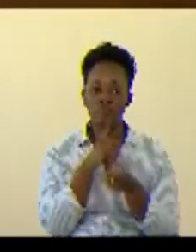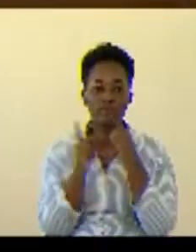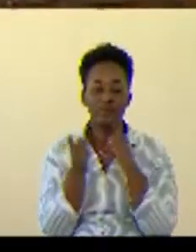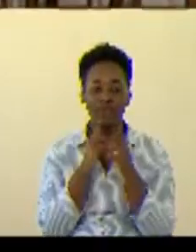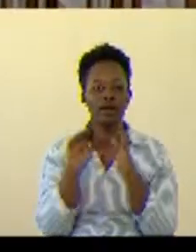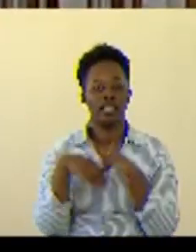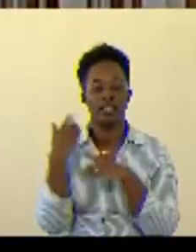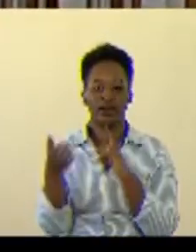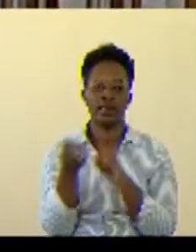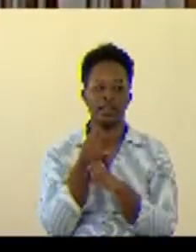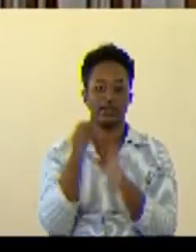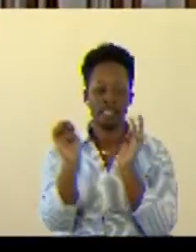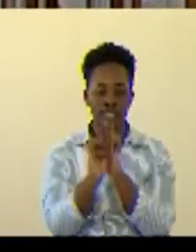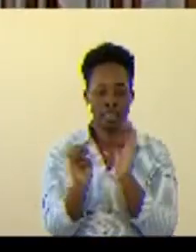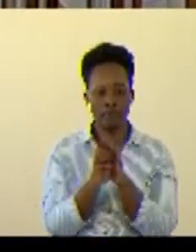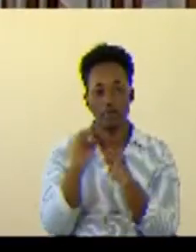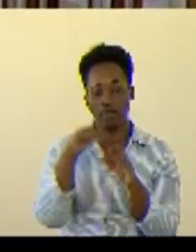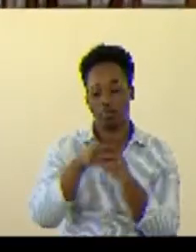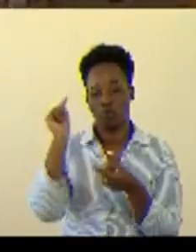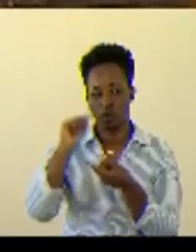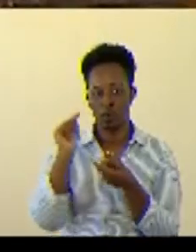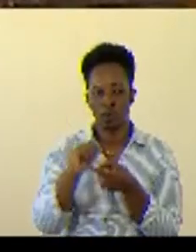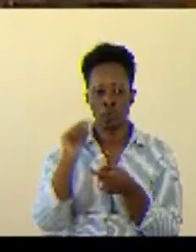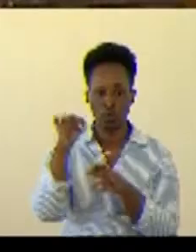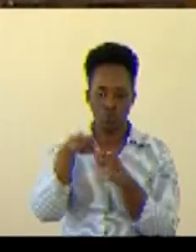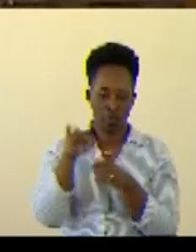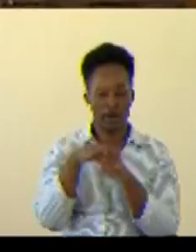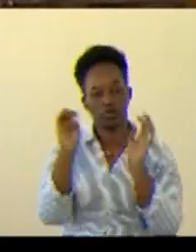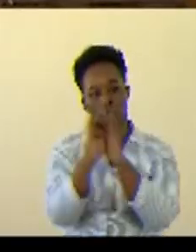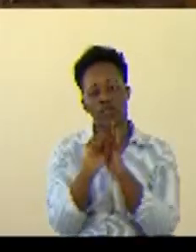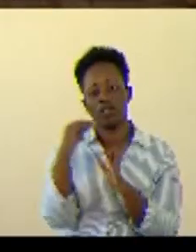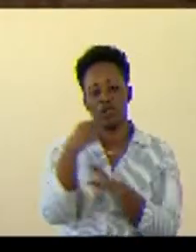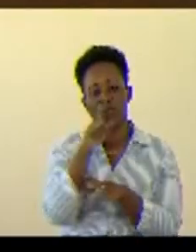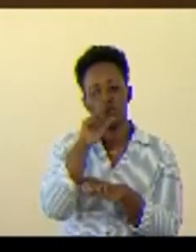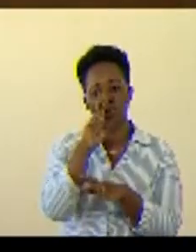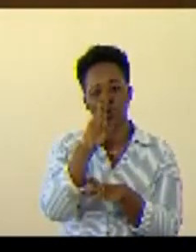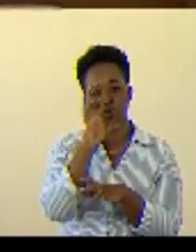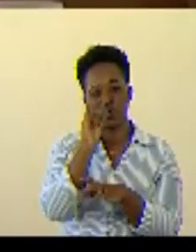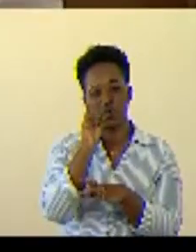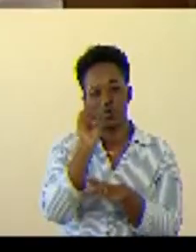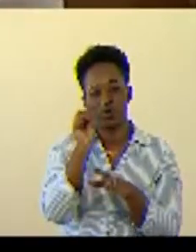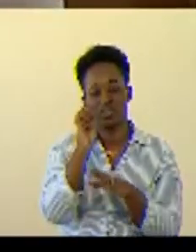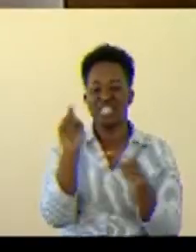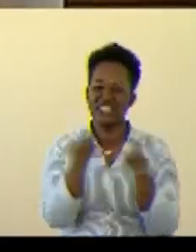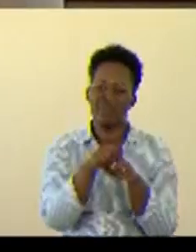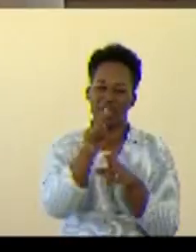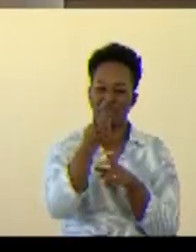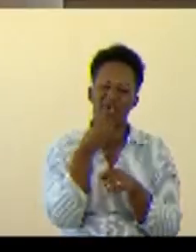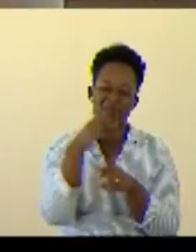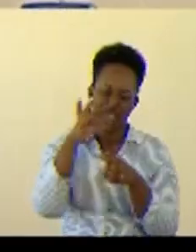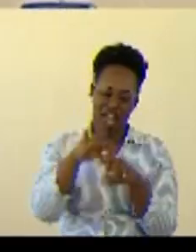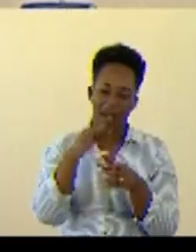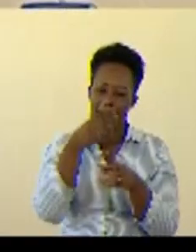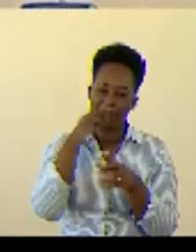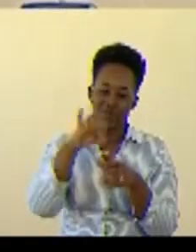contains reducing sugars. Take an example, like glucose. I know some of you eat biscuits. Biscuit